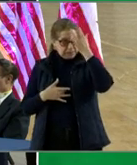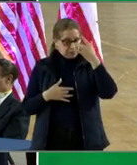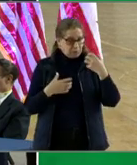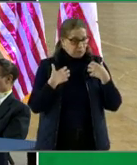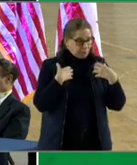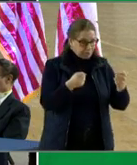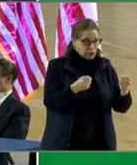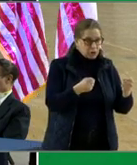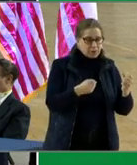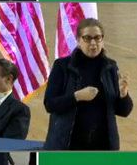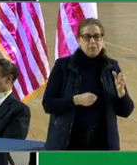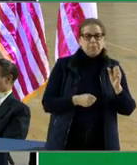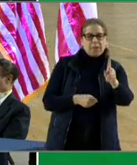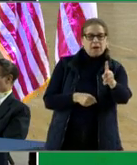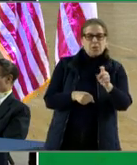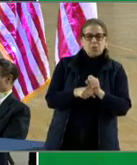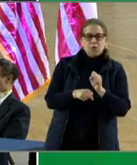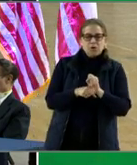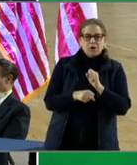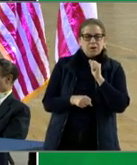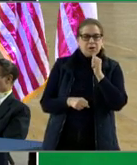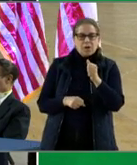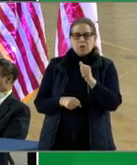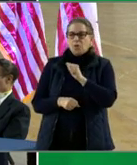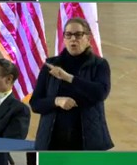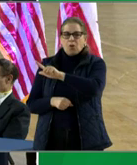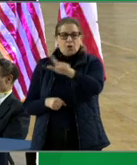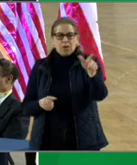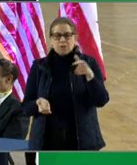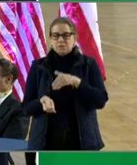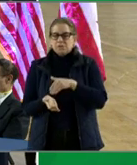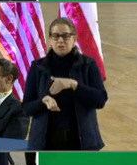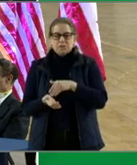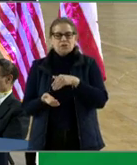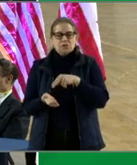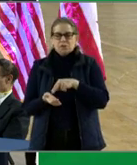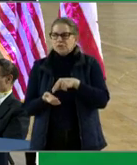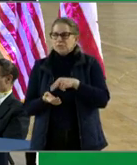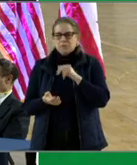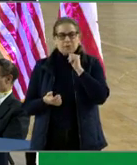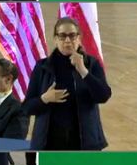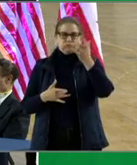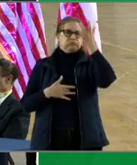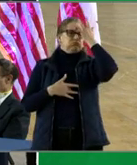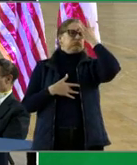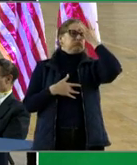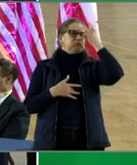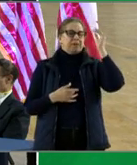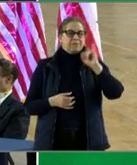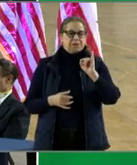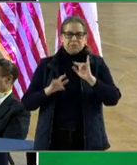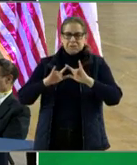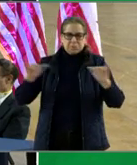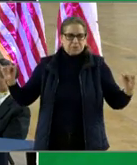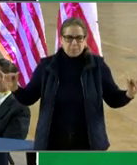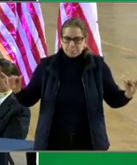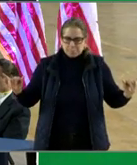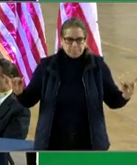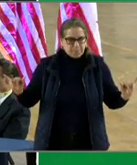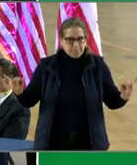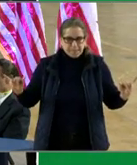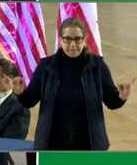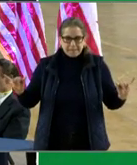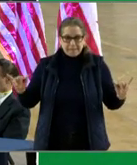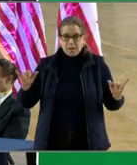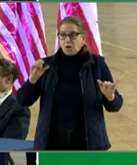same time, essentially requiring the city to come to a halt or putting a strain on all of our healthcare resources, which is